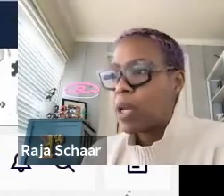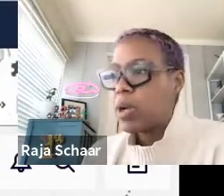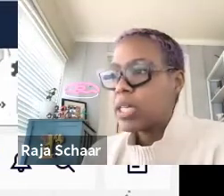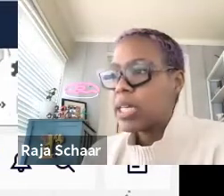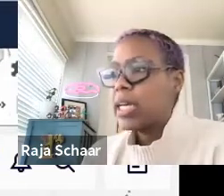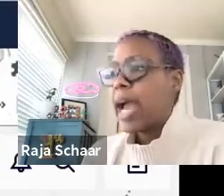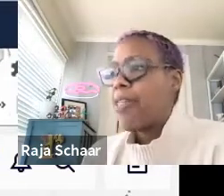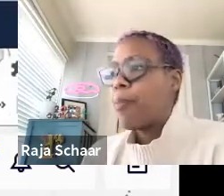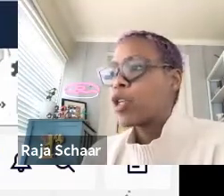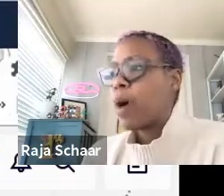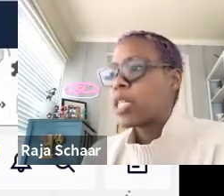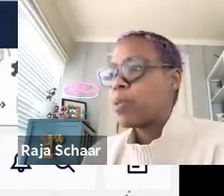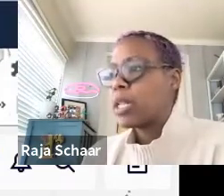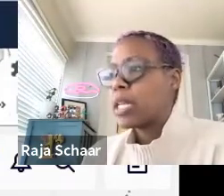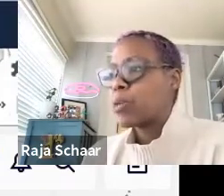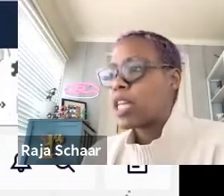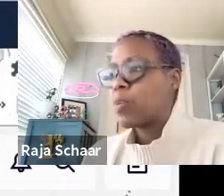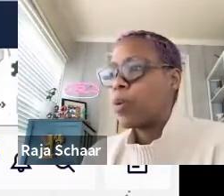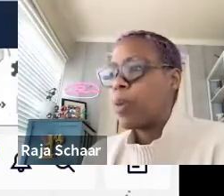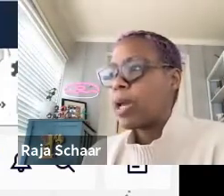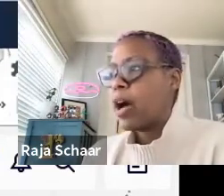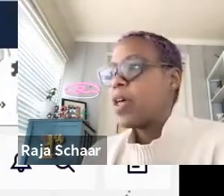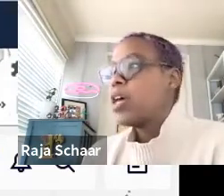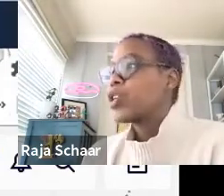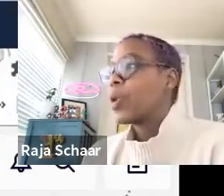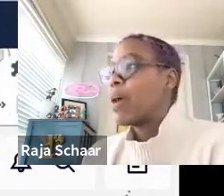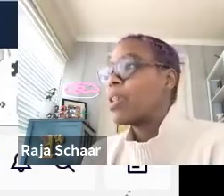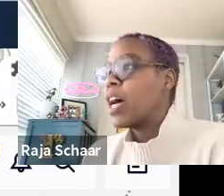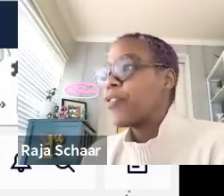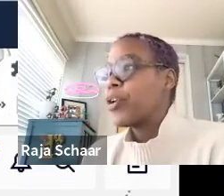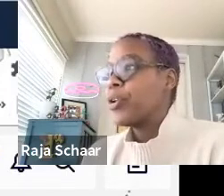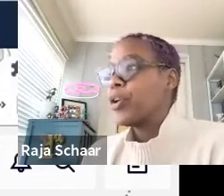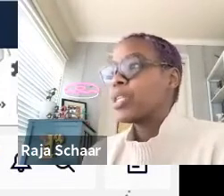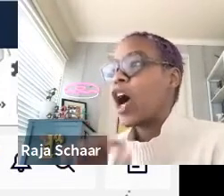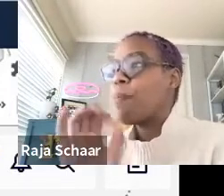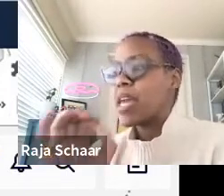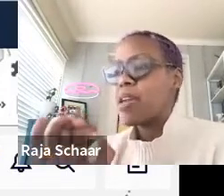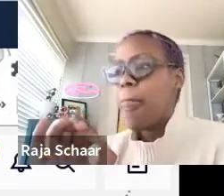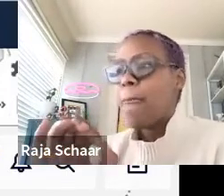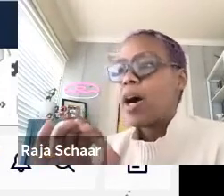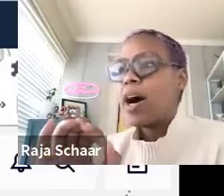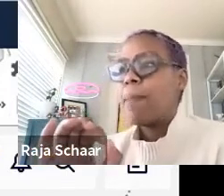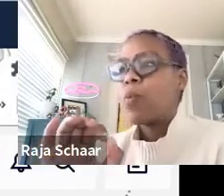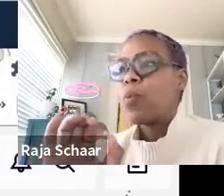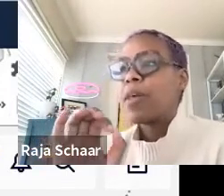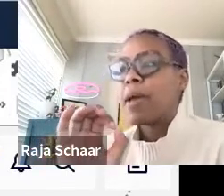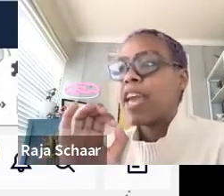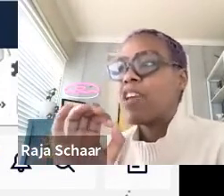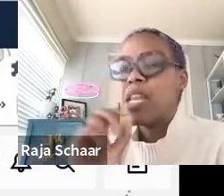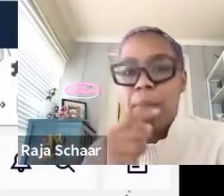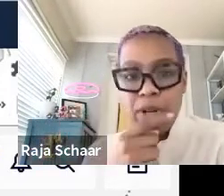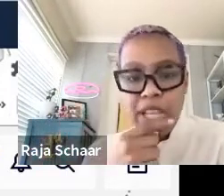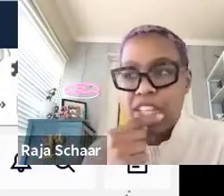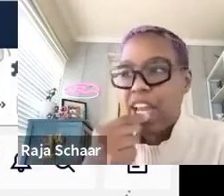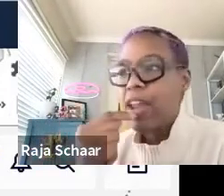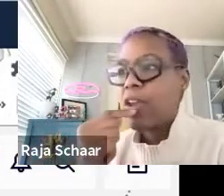income inequality and the most possible and least possible public health. So what I would love for you to do is help me with giving